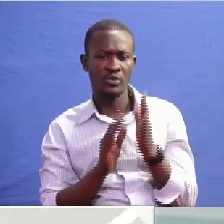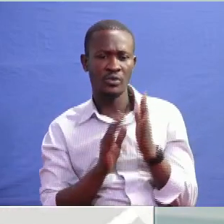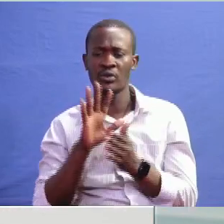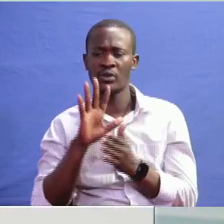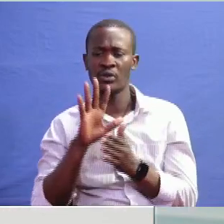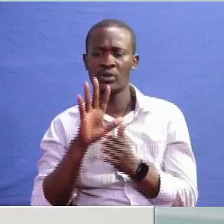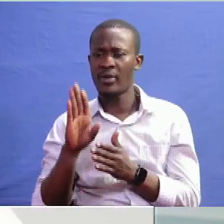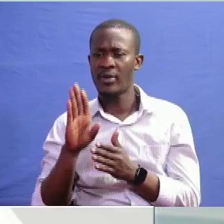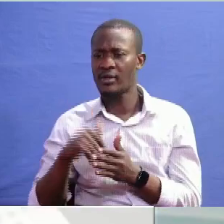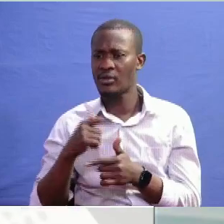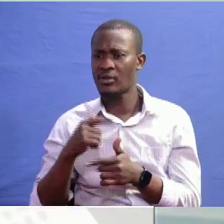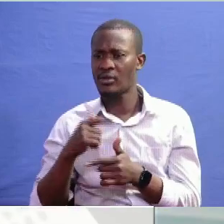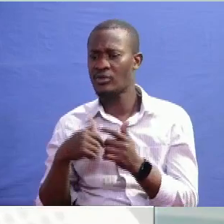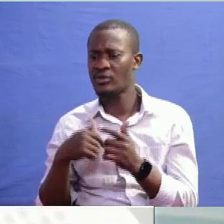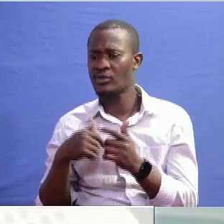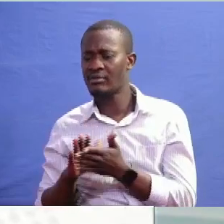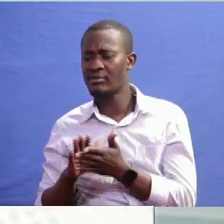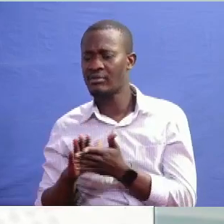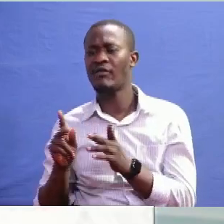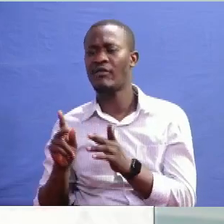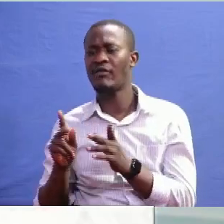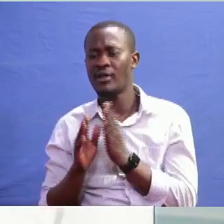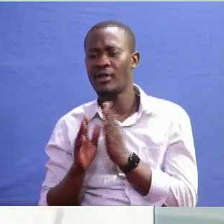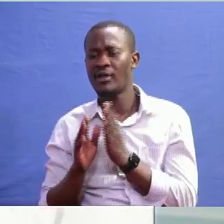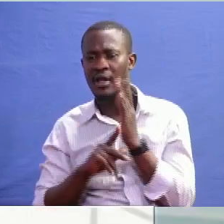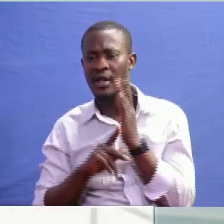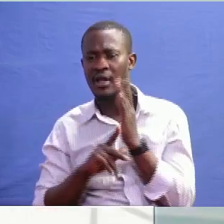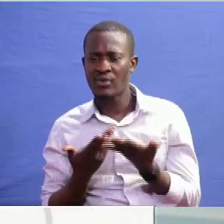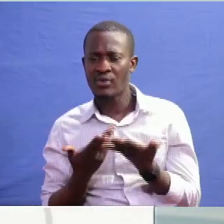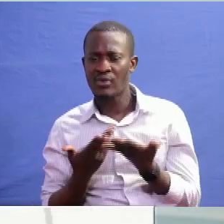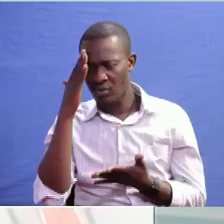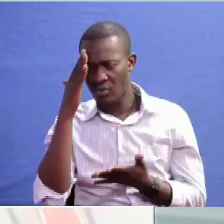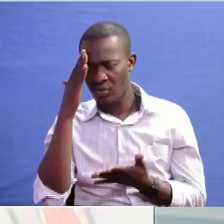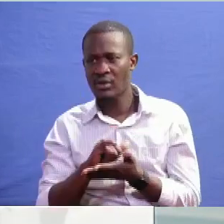under the category of extremely needy? How do you determine that?